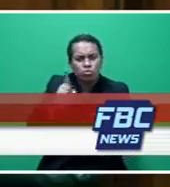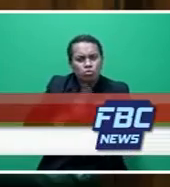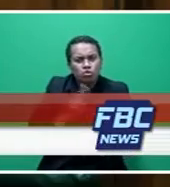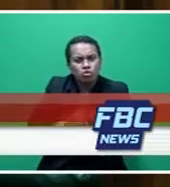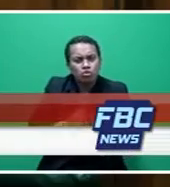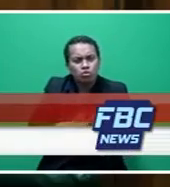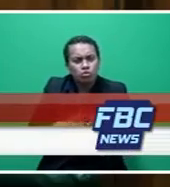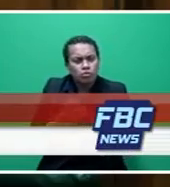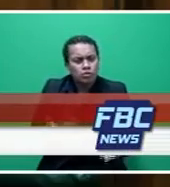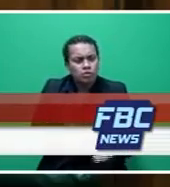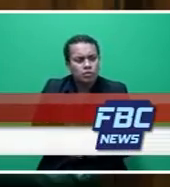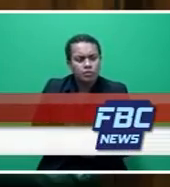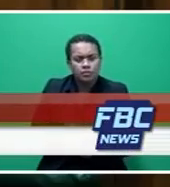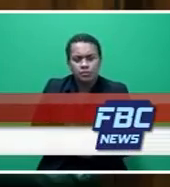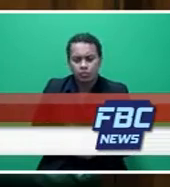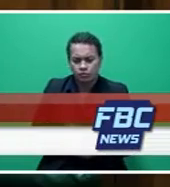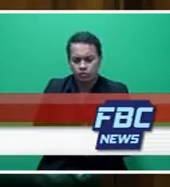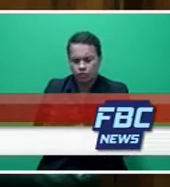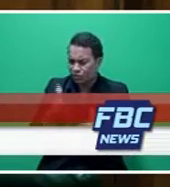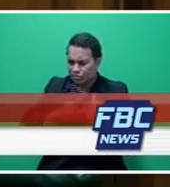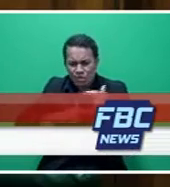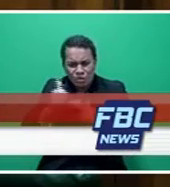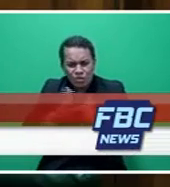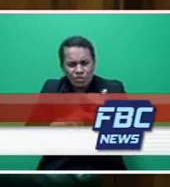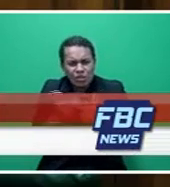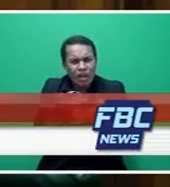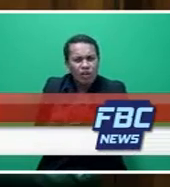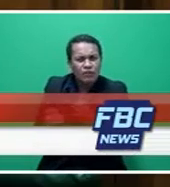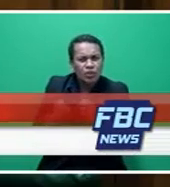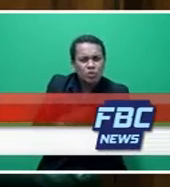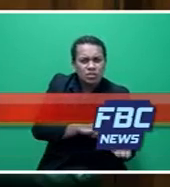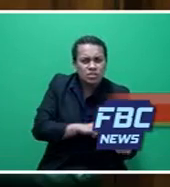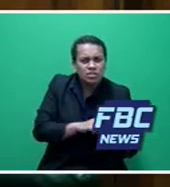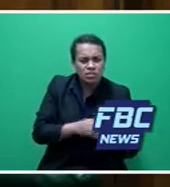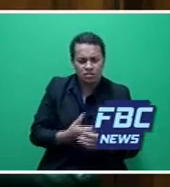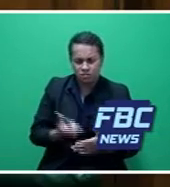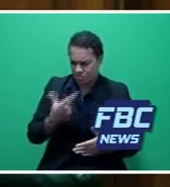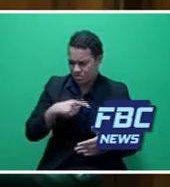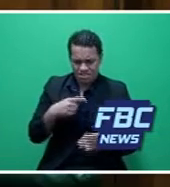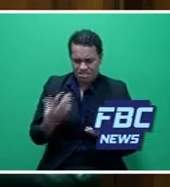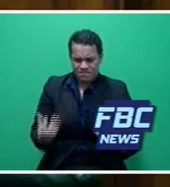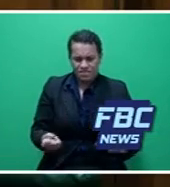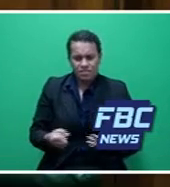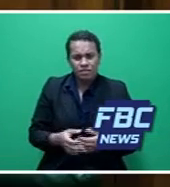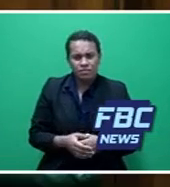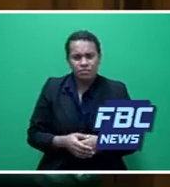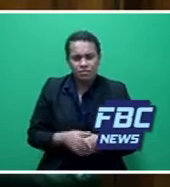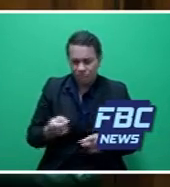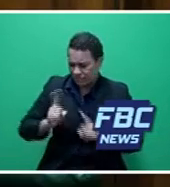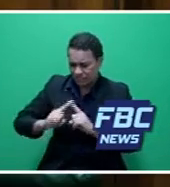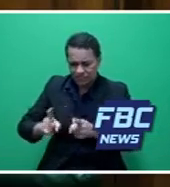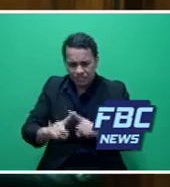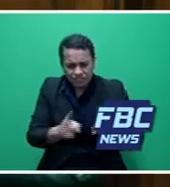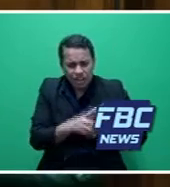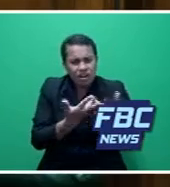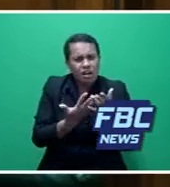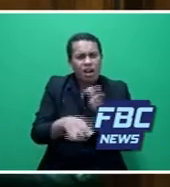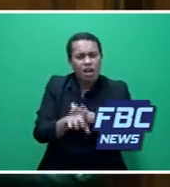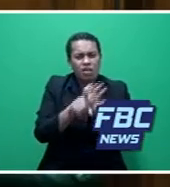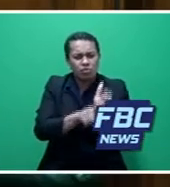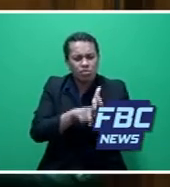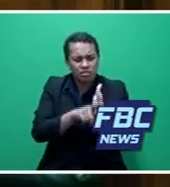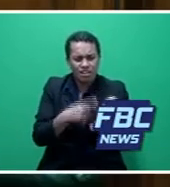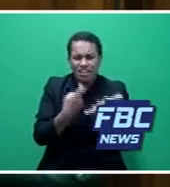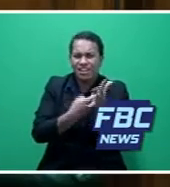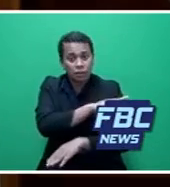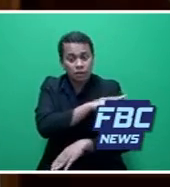milling efficiency combined with frequent breakdown, particularly in Lotoka and Rarawai, responsible for the high TCTs and losses